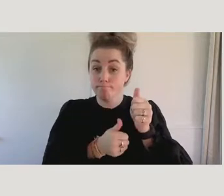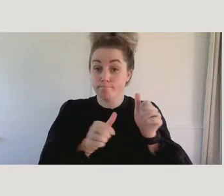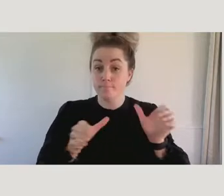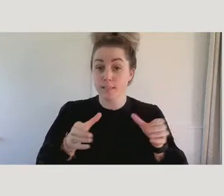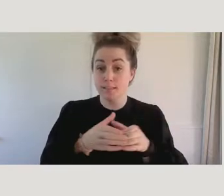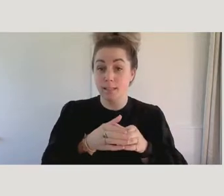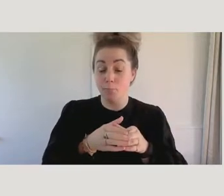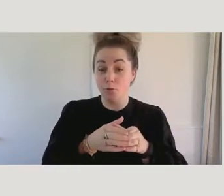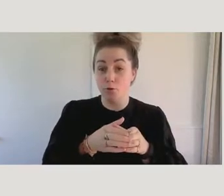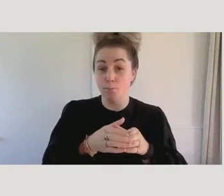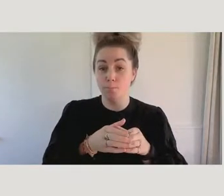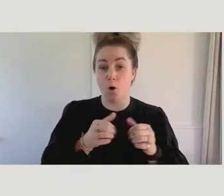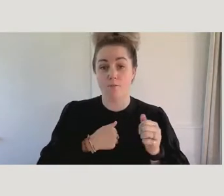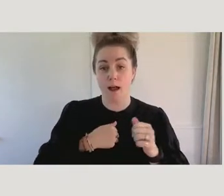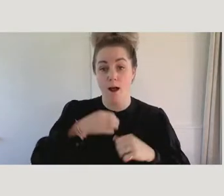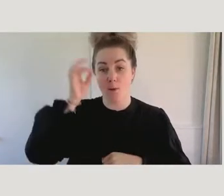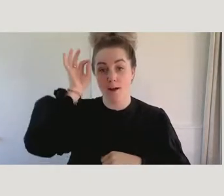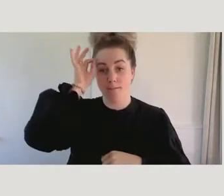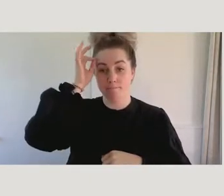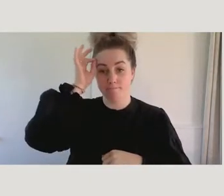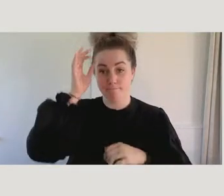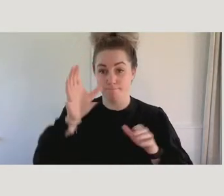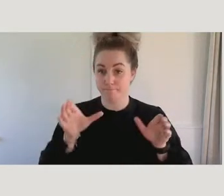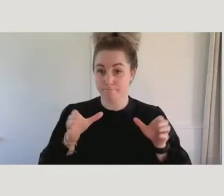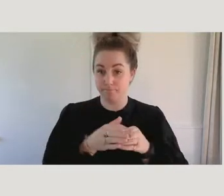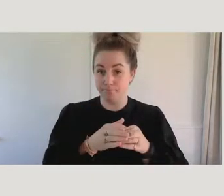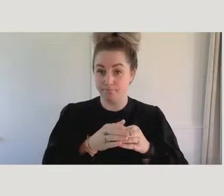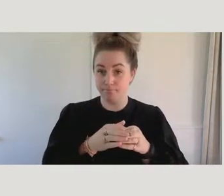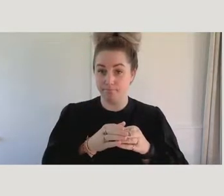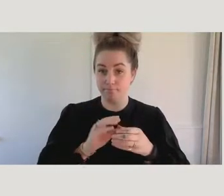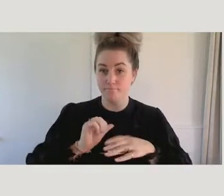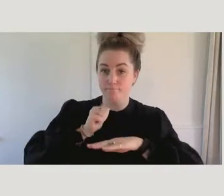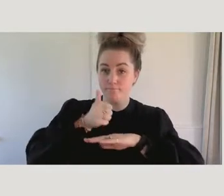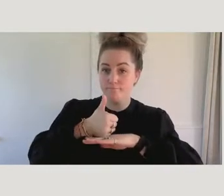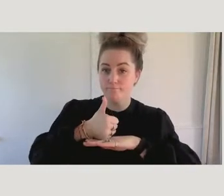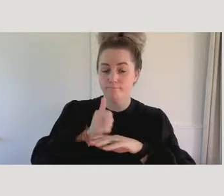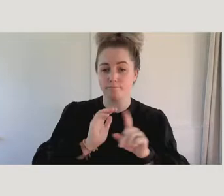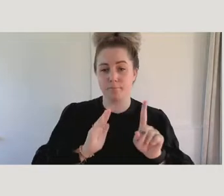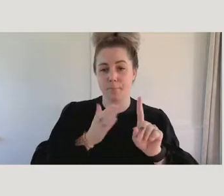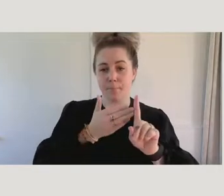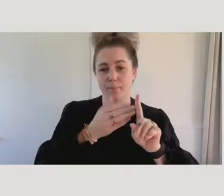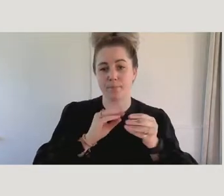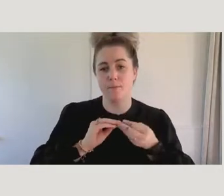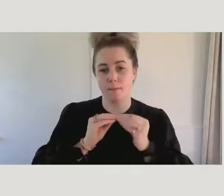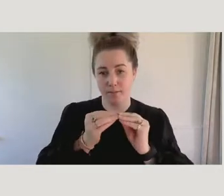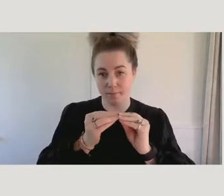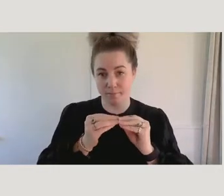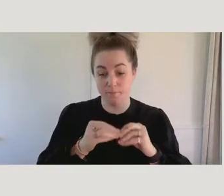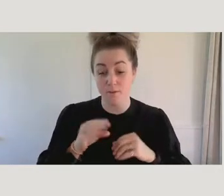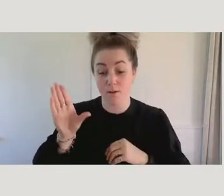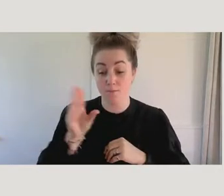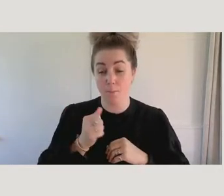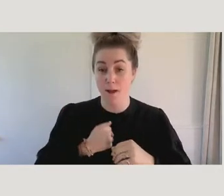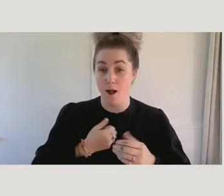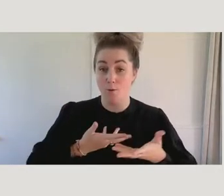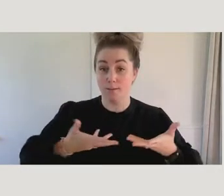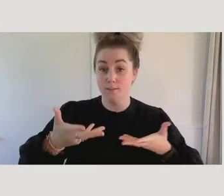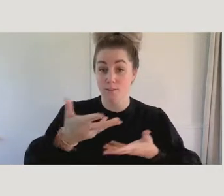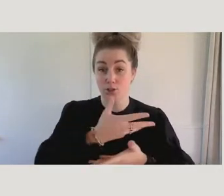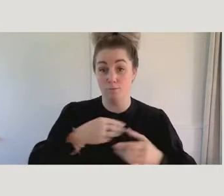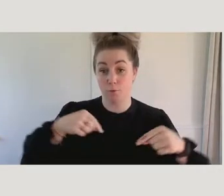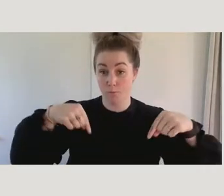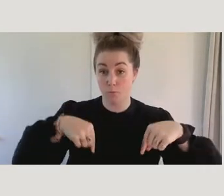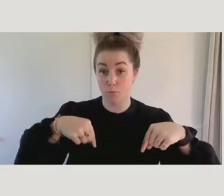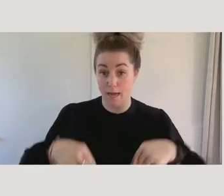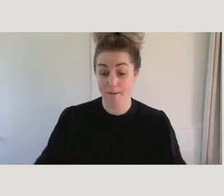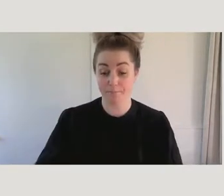council meeting who are responsible for putting the next version of the strategy together from our discussions from today